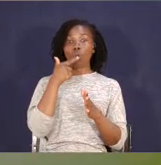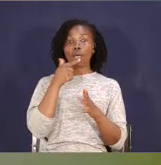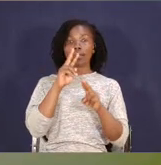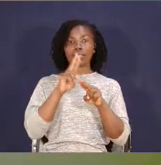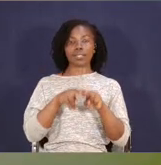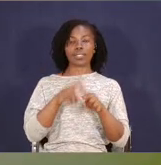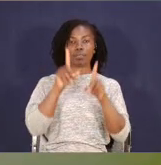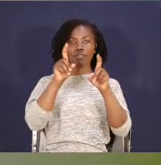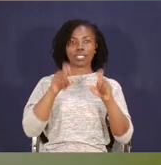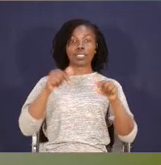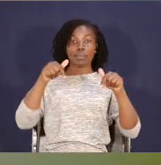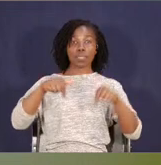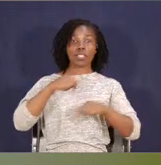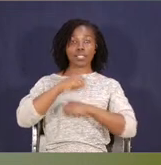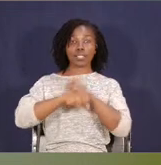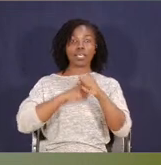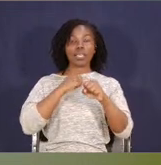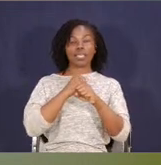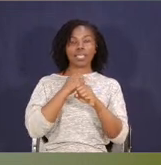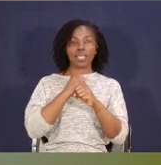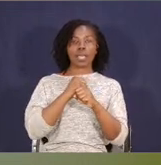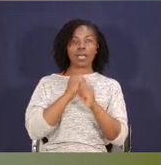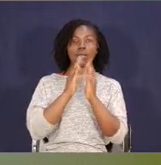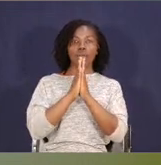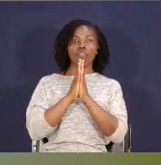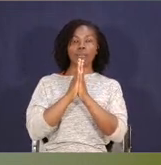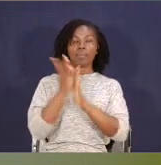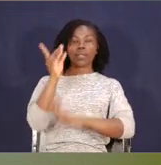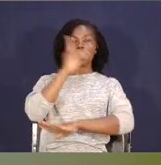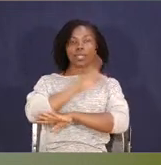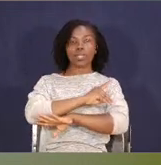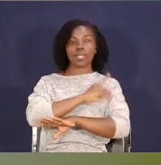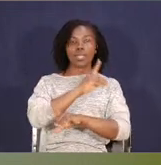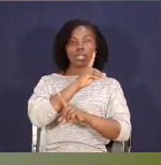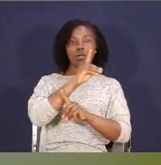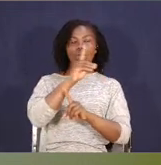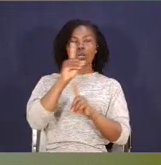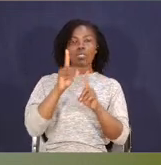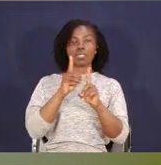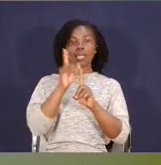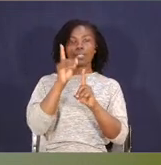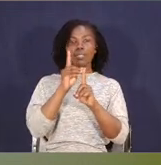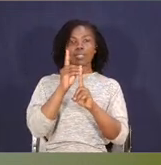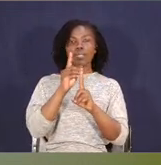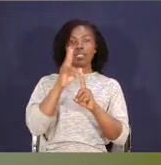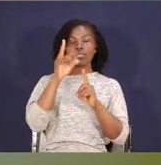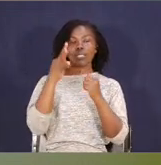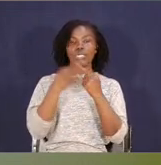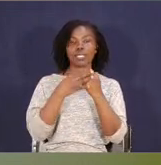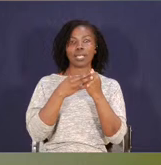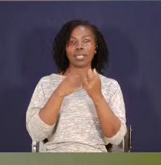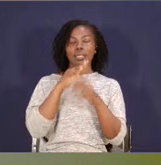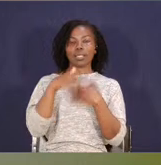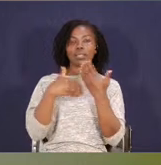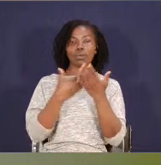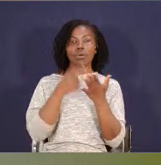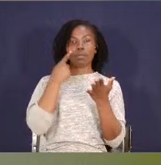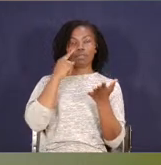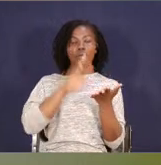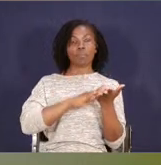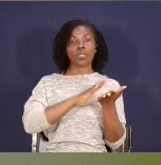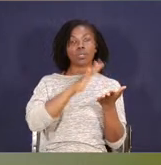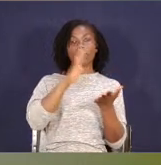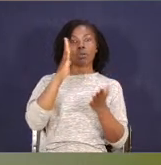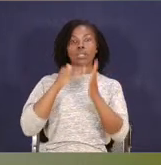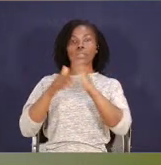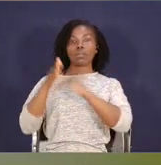are standing with you, our dear candidates. Even as you go forward, may you excel for the glory of God. And also, we have